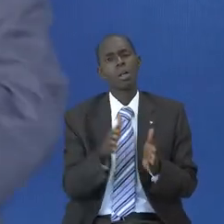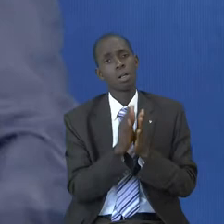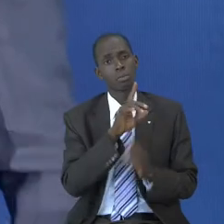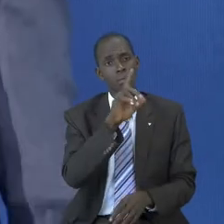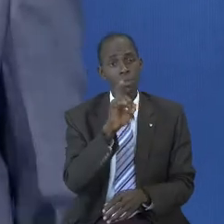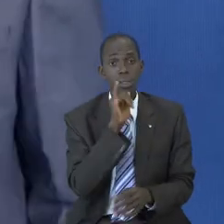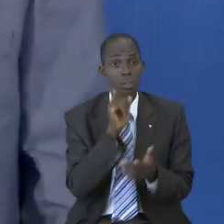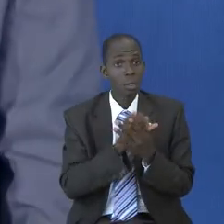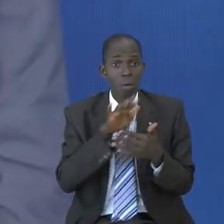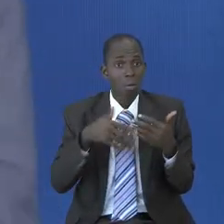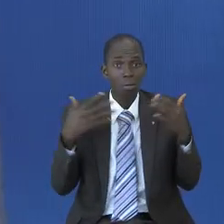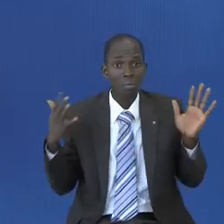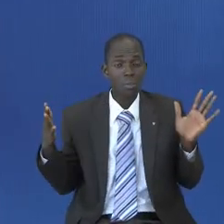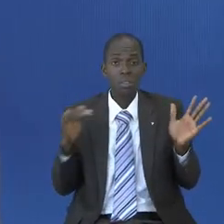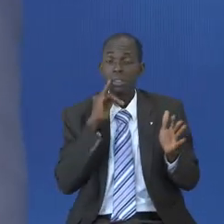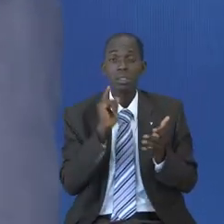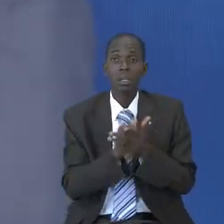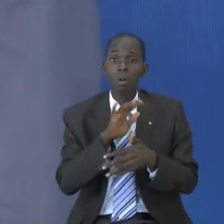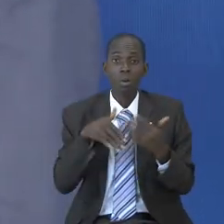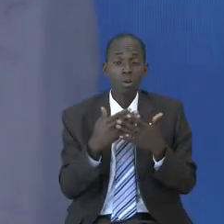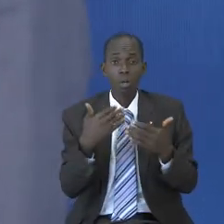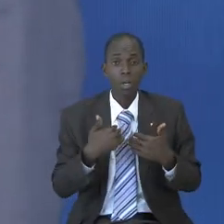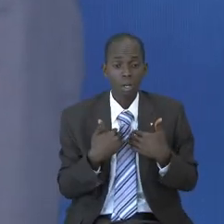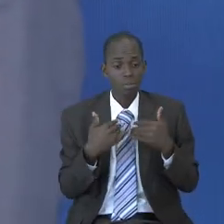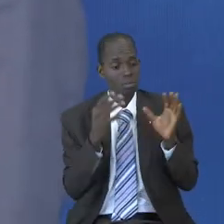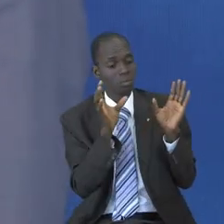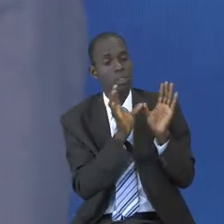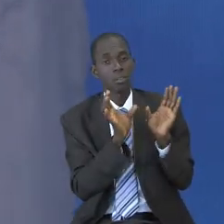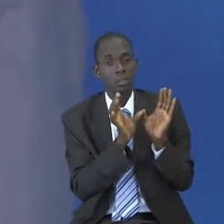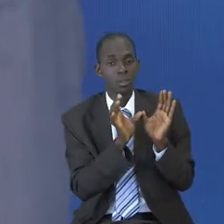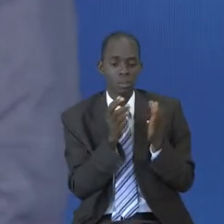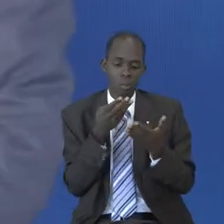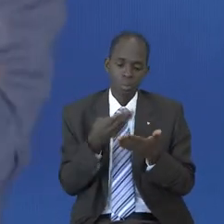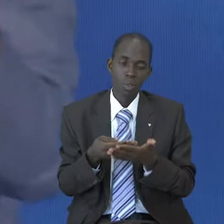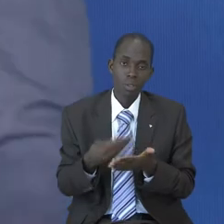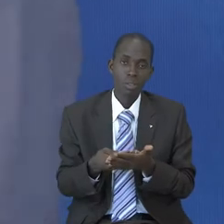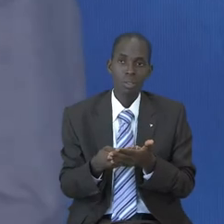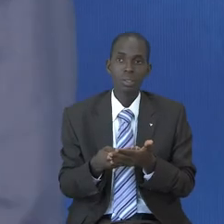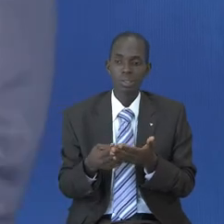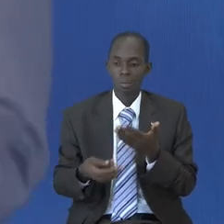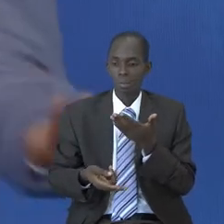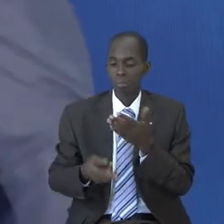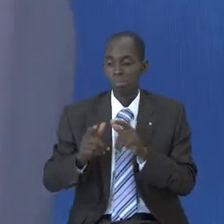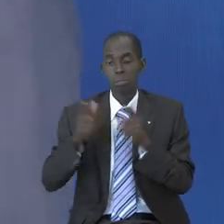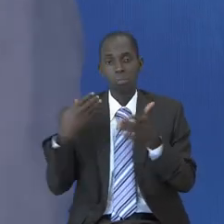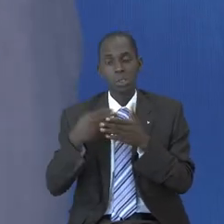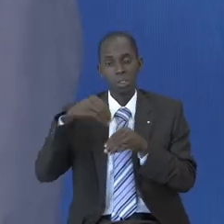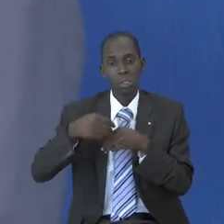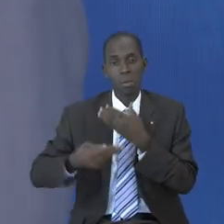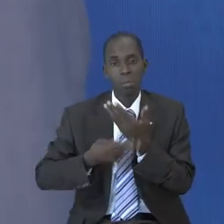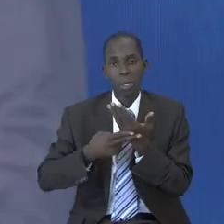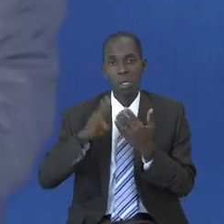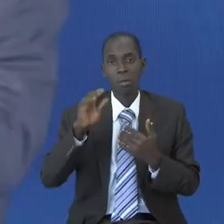If that's all you have, certificate and money and bank account and the things of